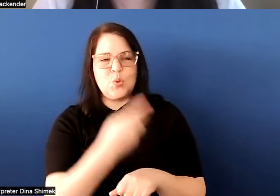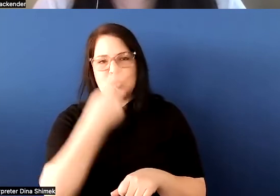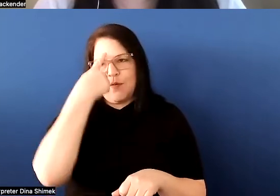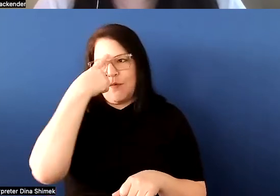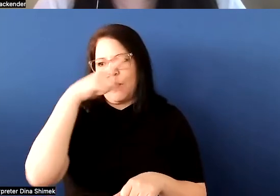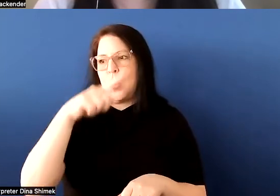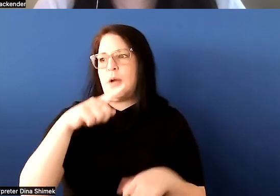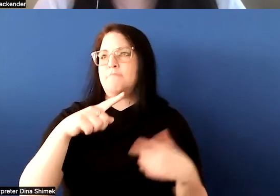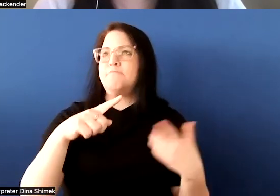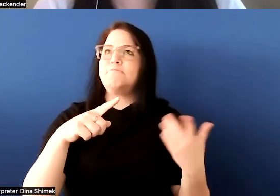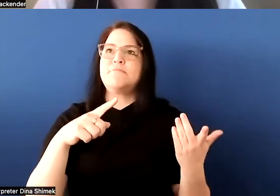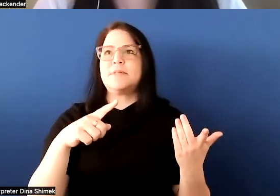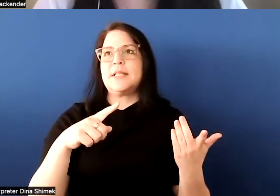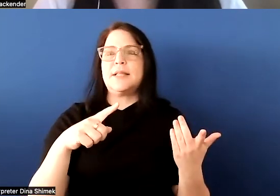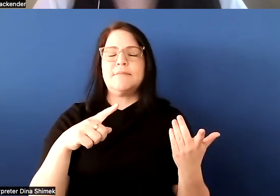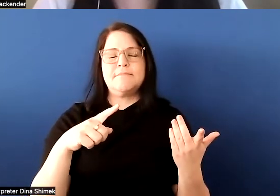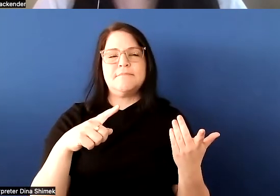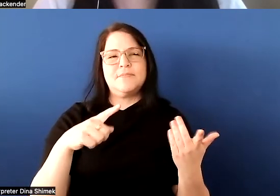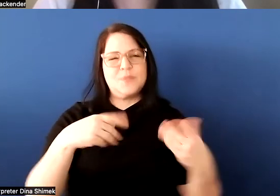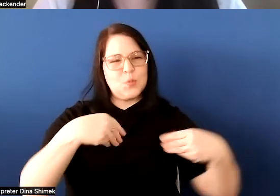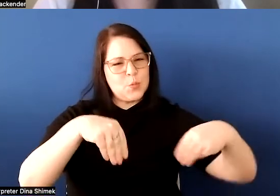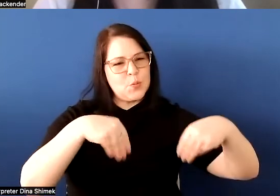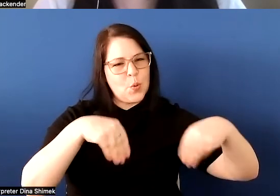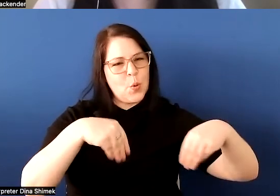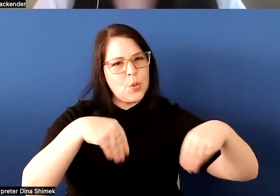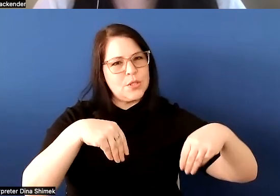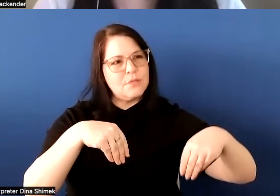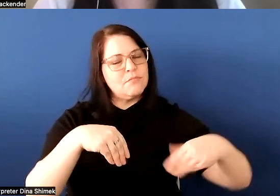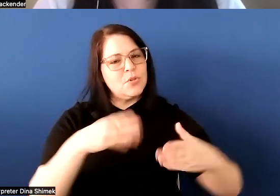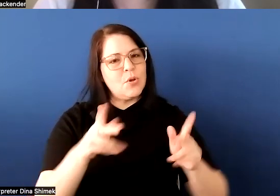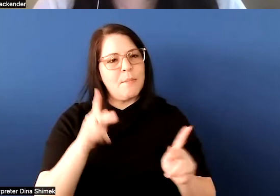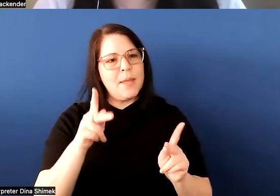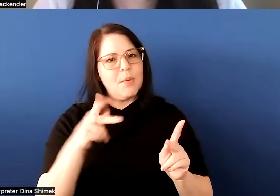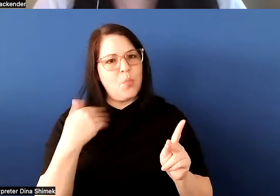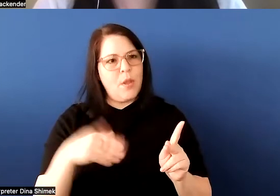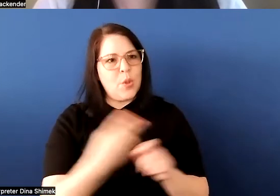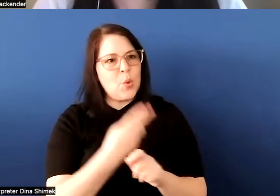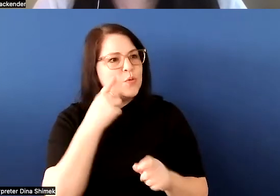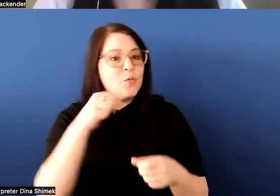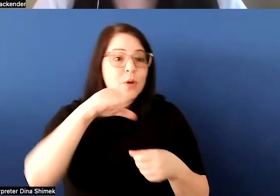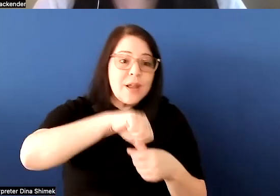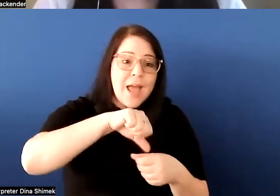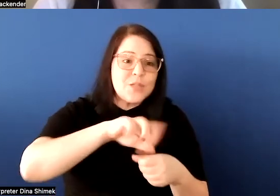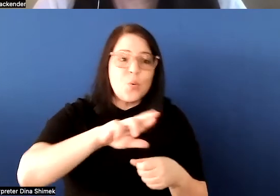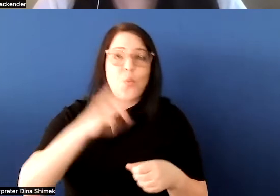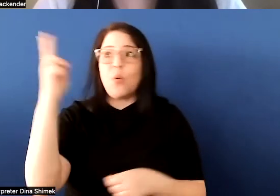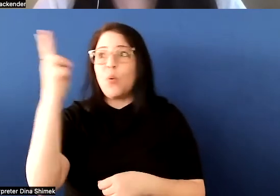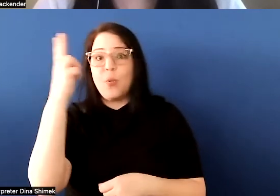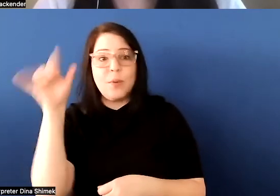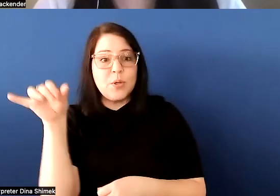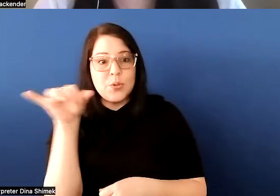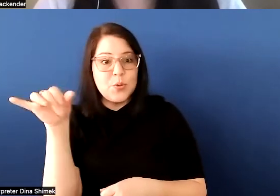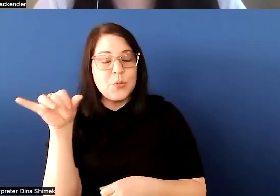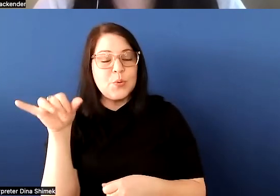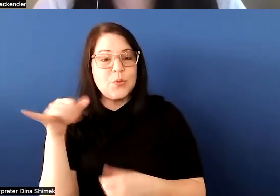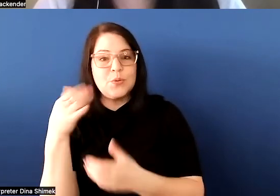of merchants that they're using those cards from. So we see people filling up their car for gas or actually using Uber to get to places,